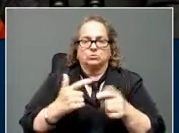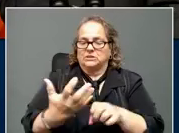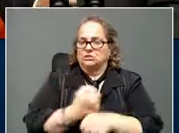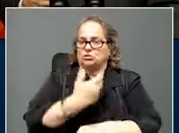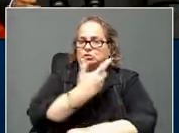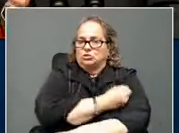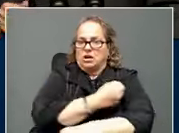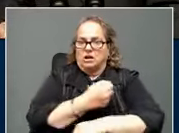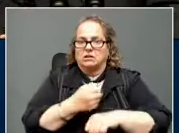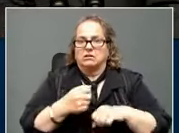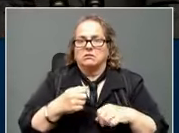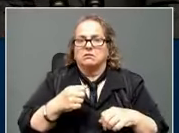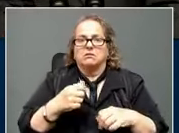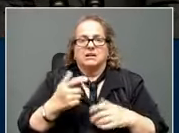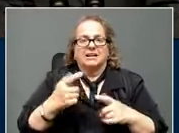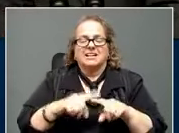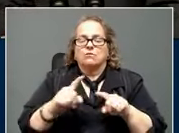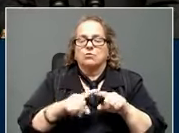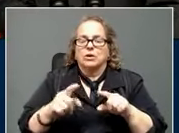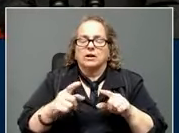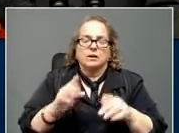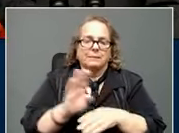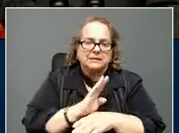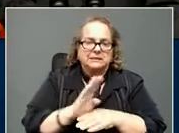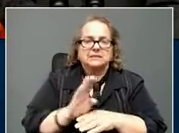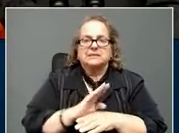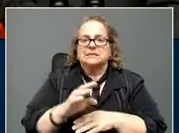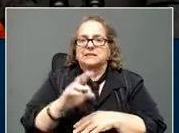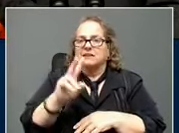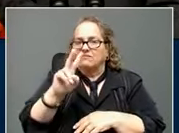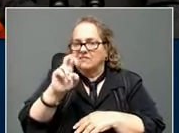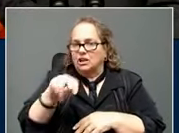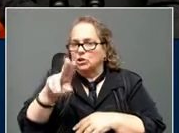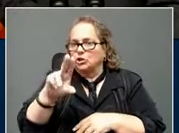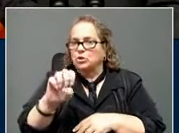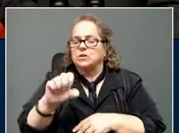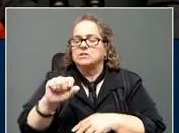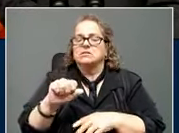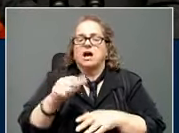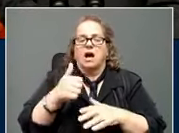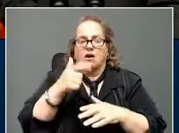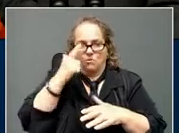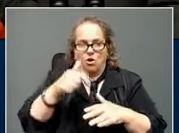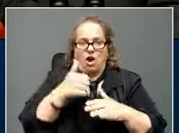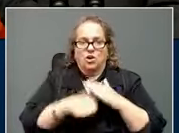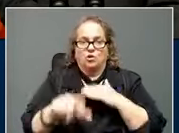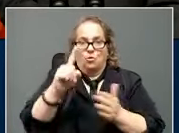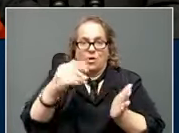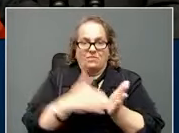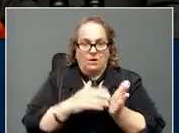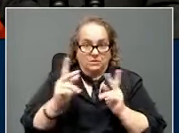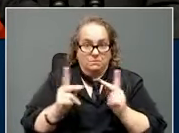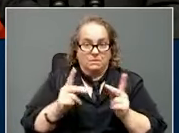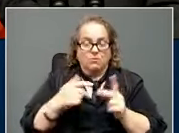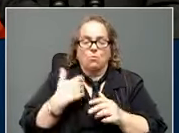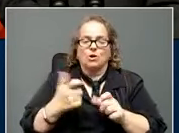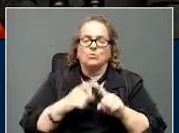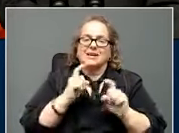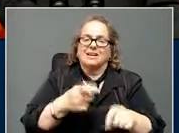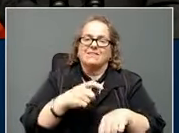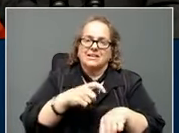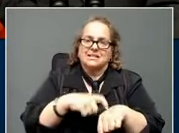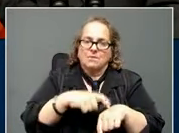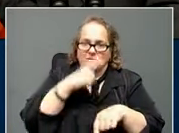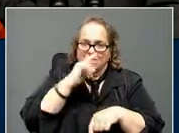events, venues, businesses, et cetera, with under 1,000 people. What we want to do is give time for this age group to